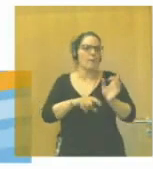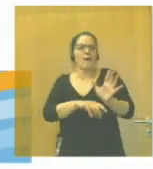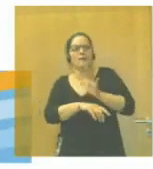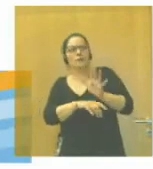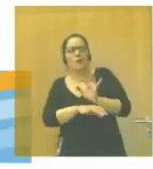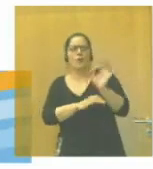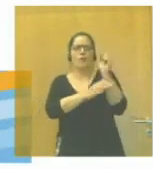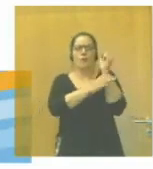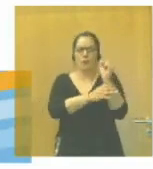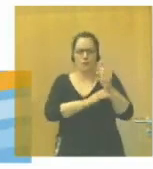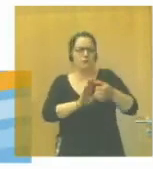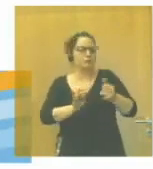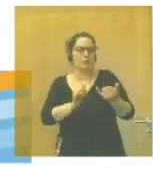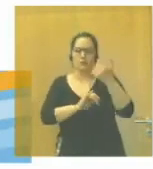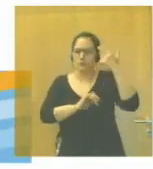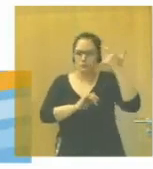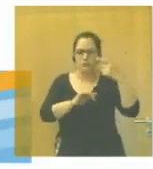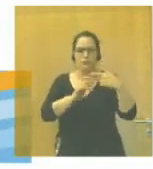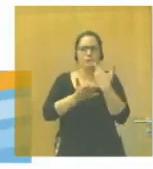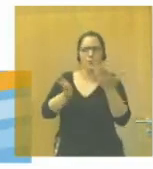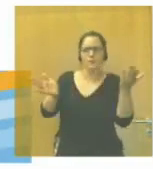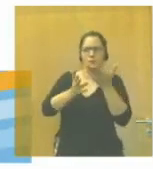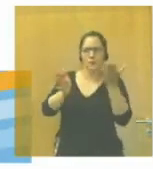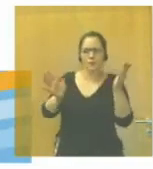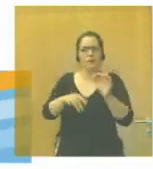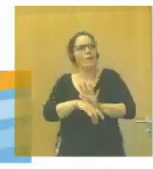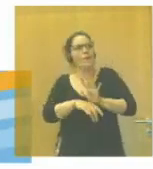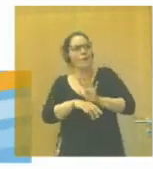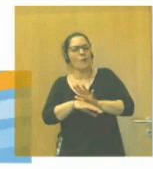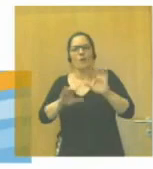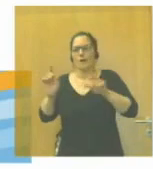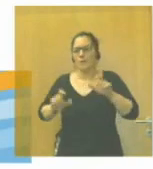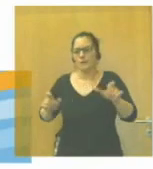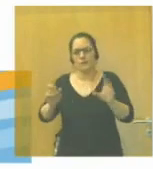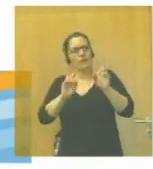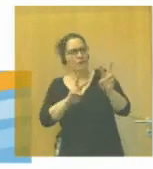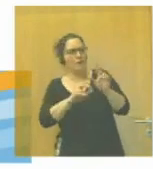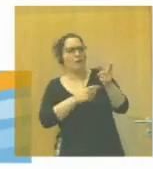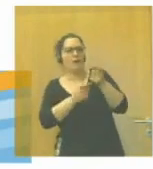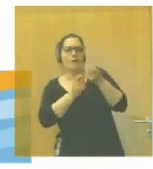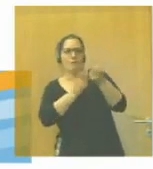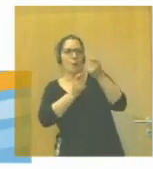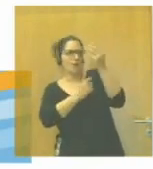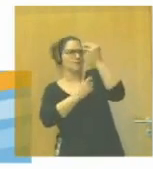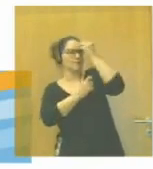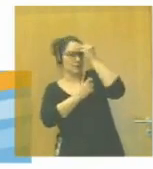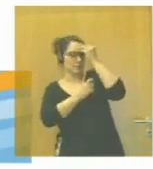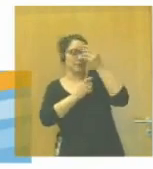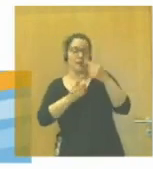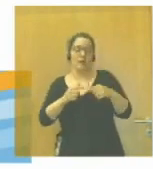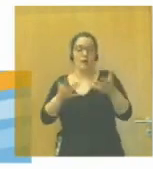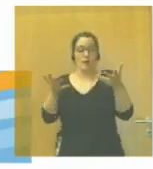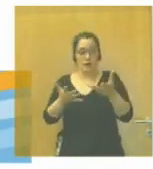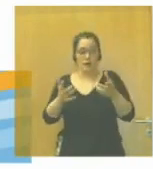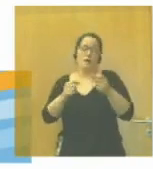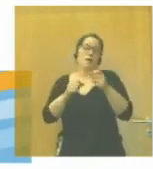reportingonsuicide.org. And I think it's probably pretty applicable. We really encourage reporters, do not discuss the details of the death, right? It's okay to